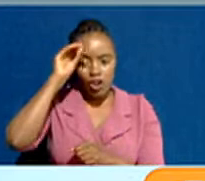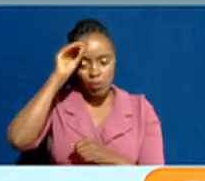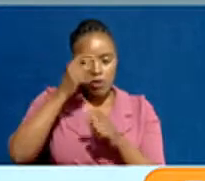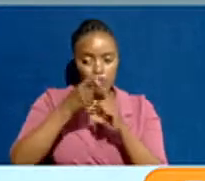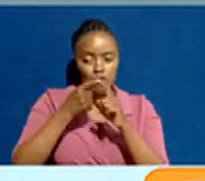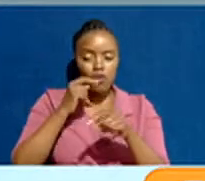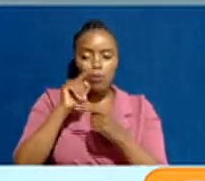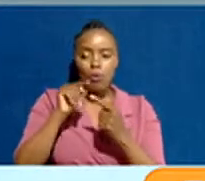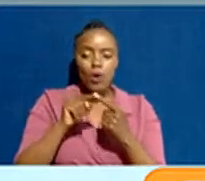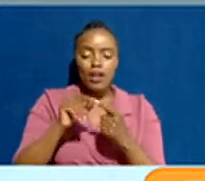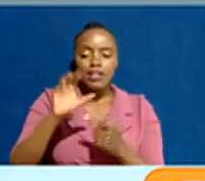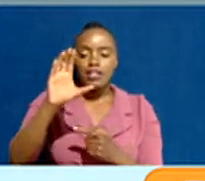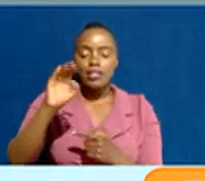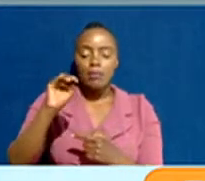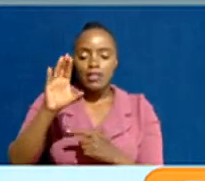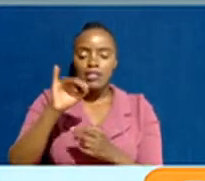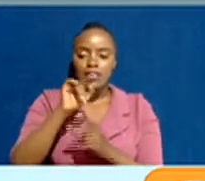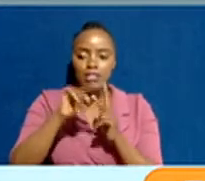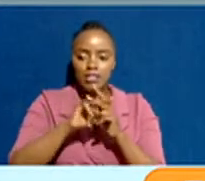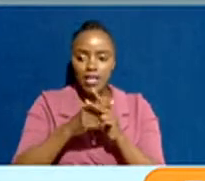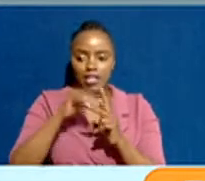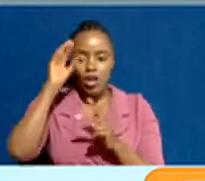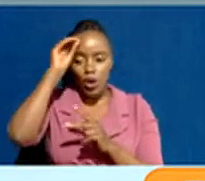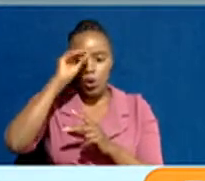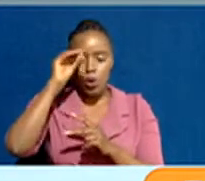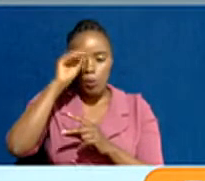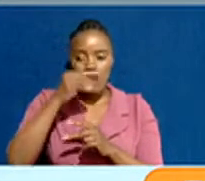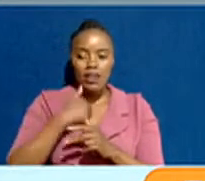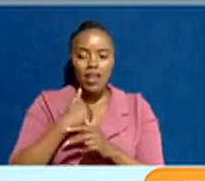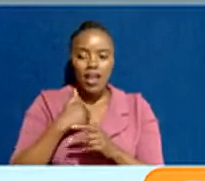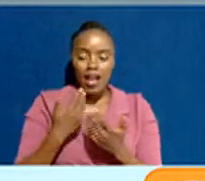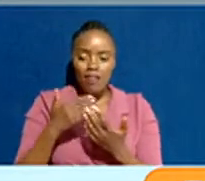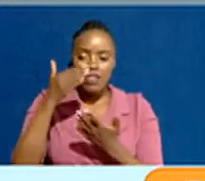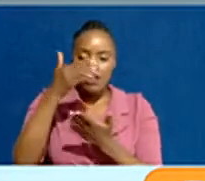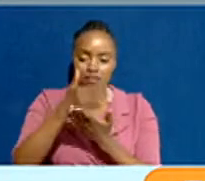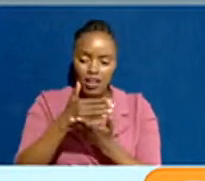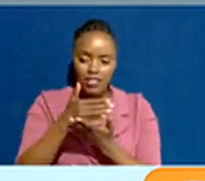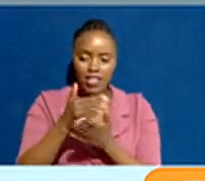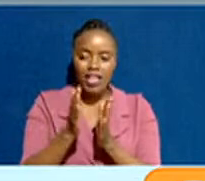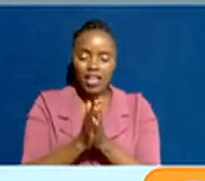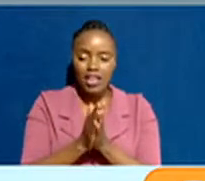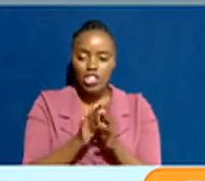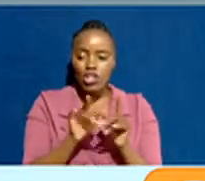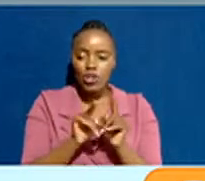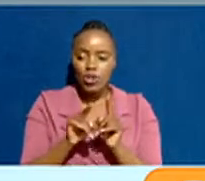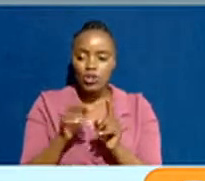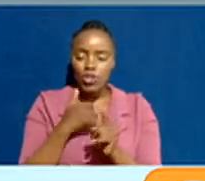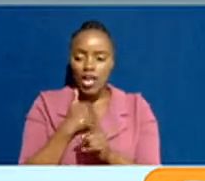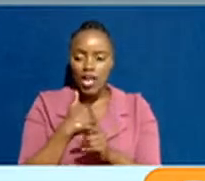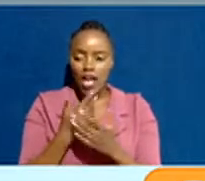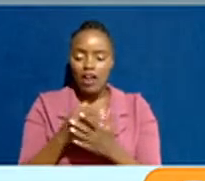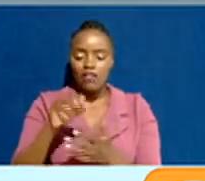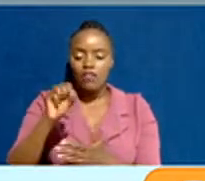since CBC started, and opinion has been passed as fact. Yes, I have heard